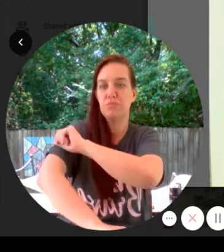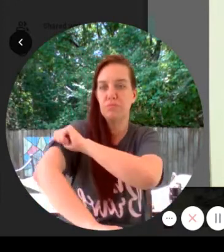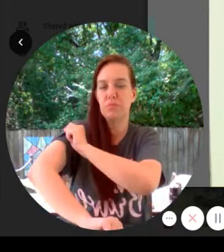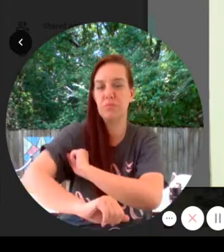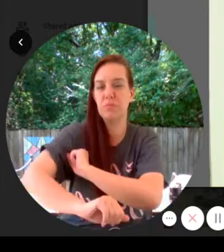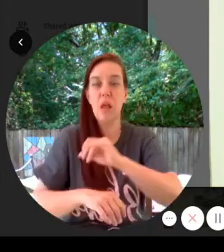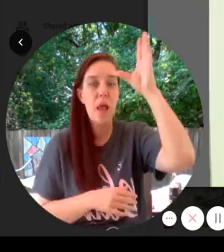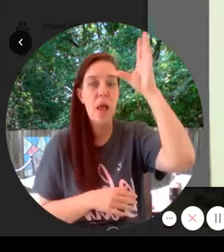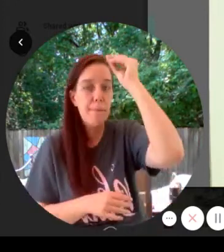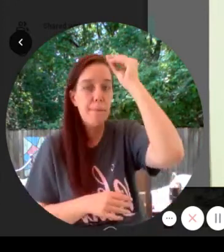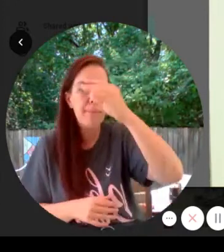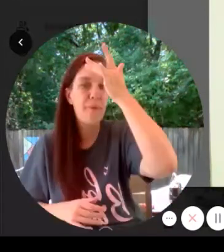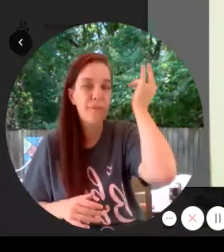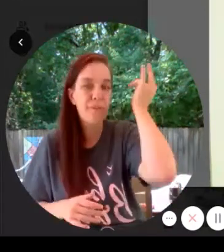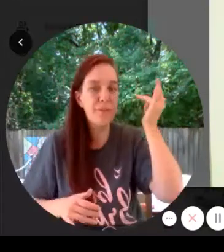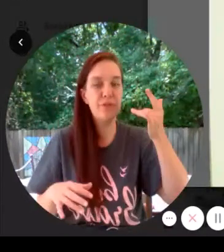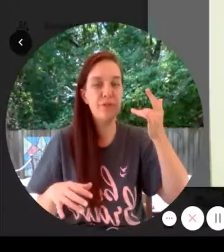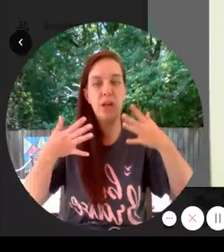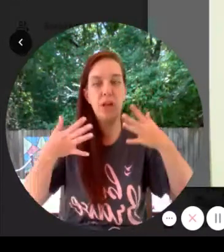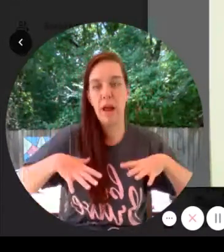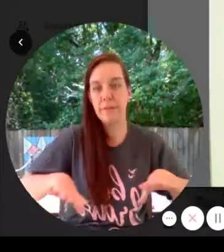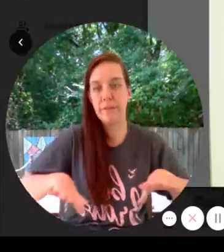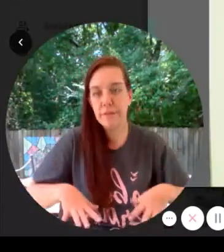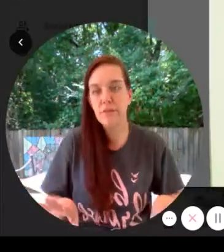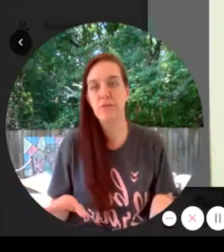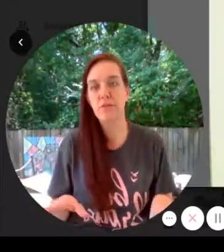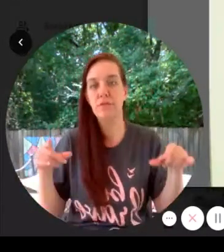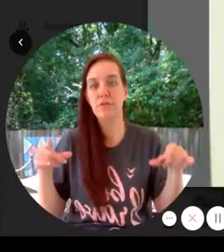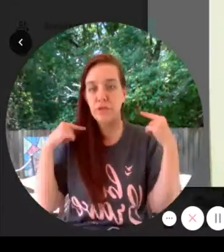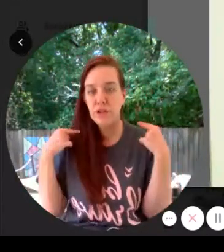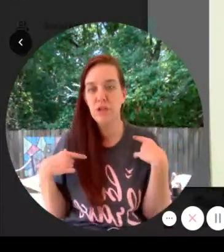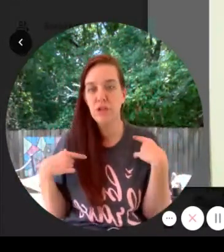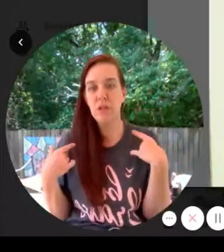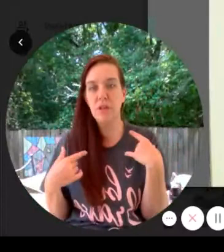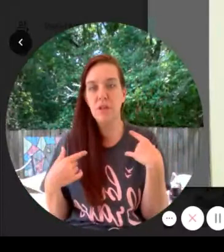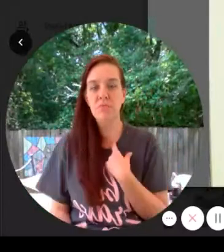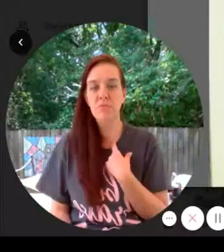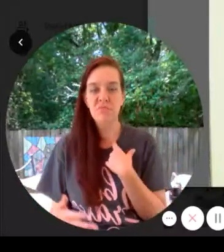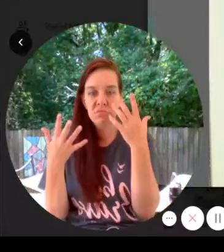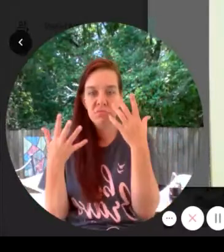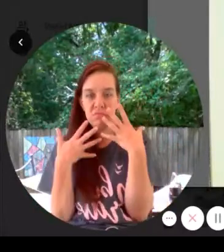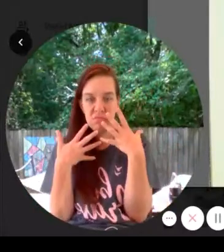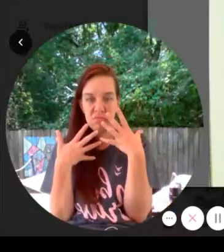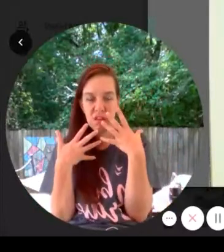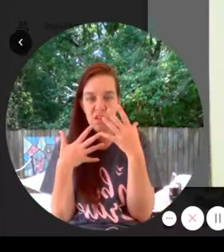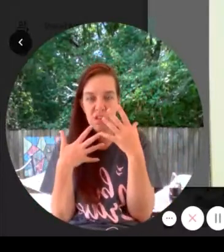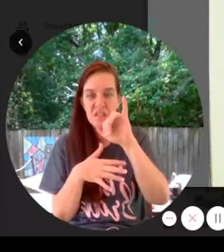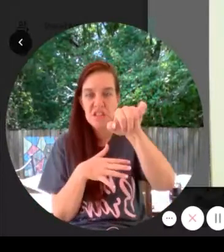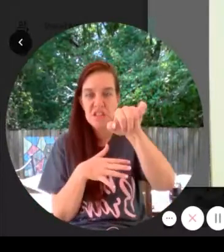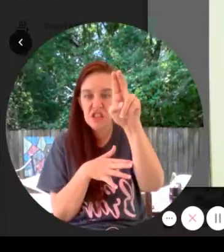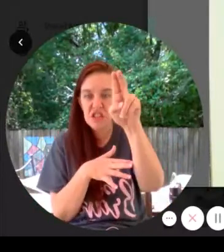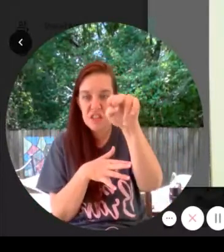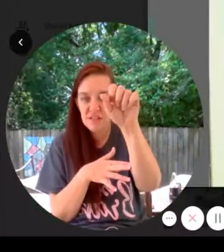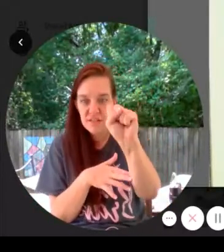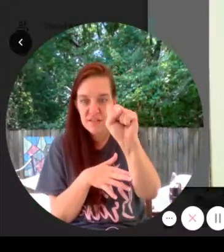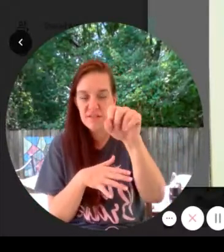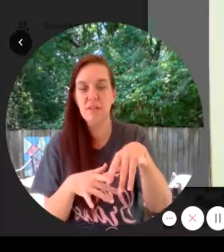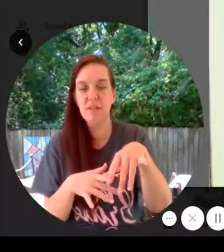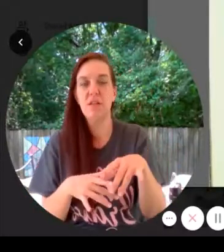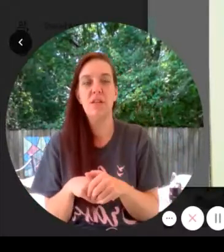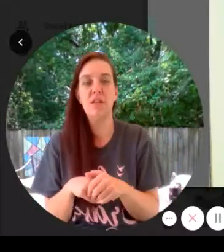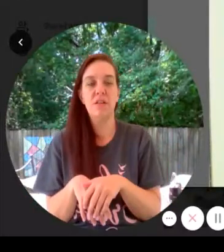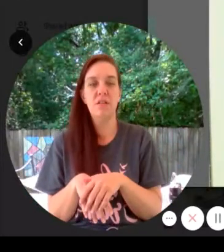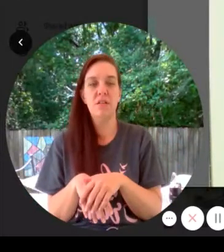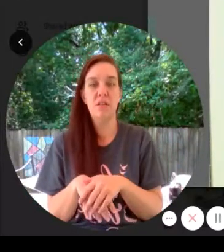boy who forgot his gym clothes, sulking in jeans. Slouching kids carrying novels.